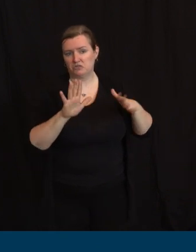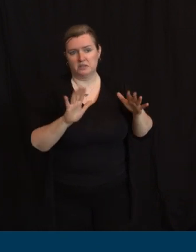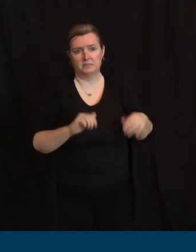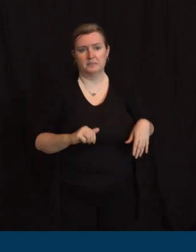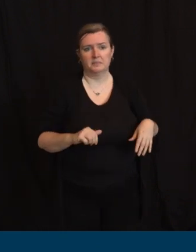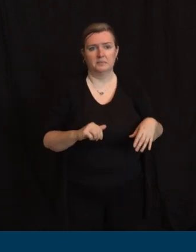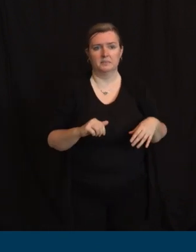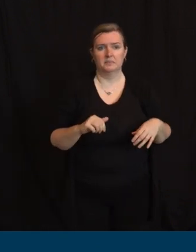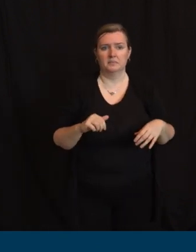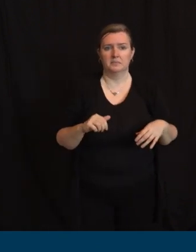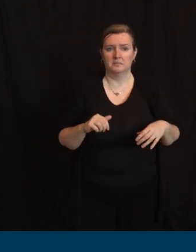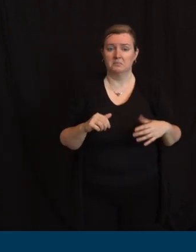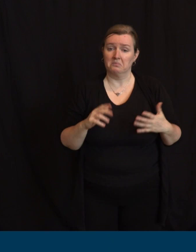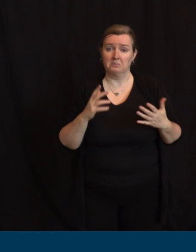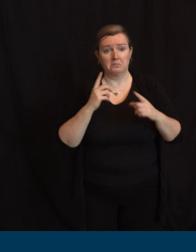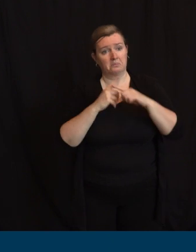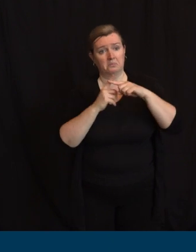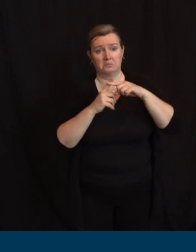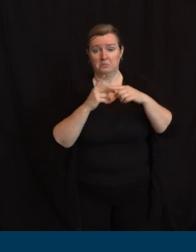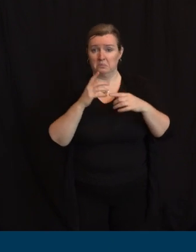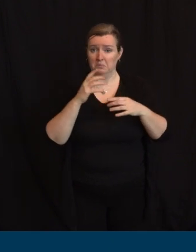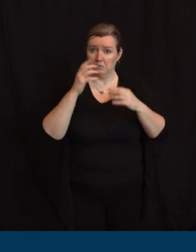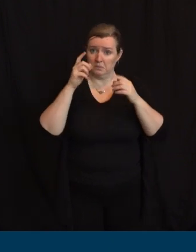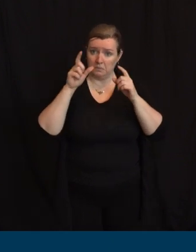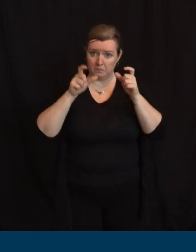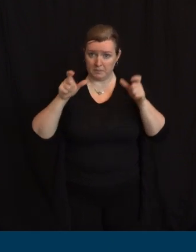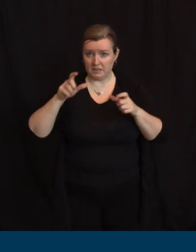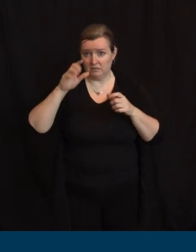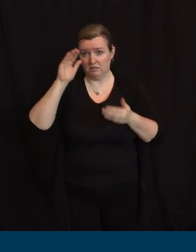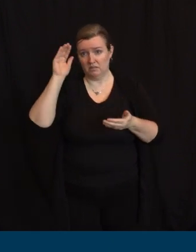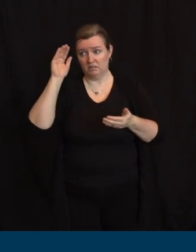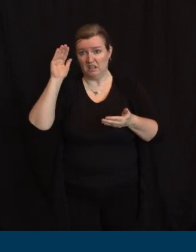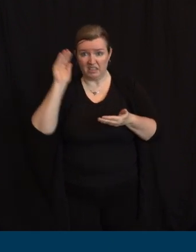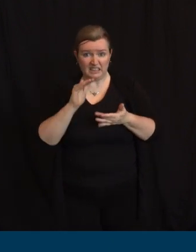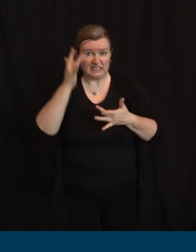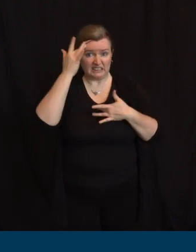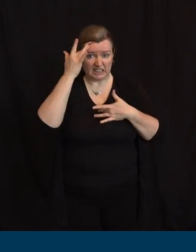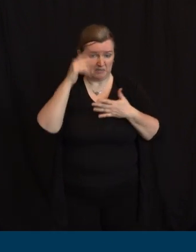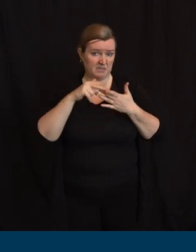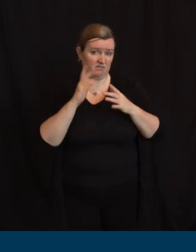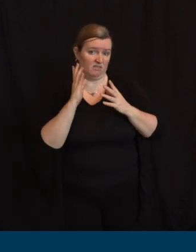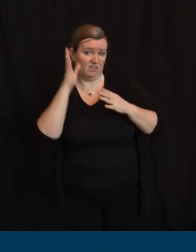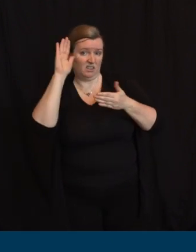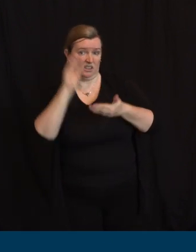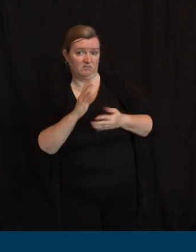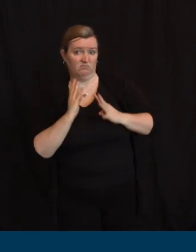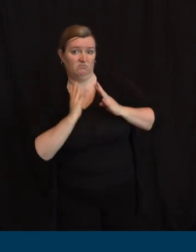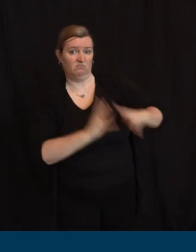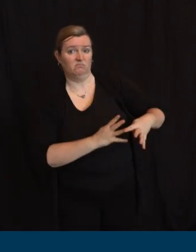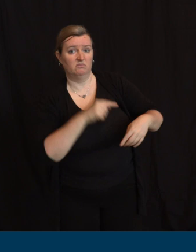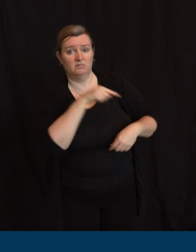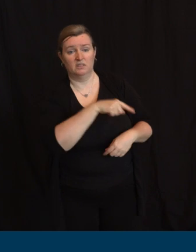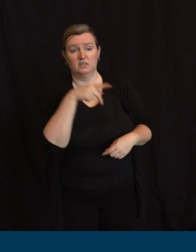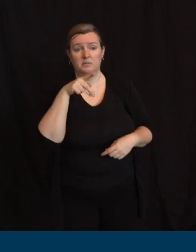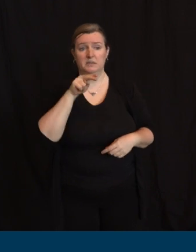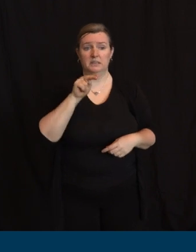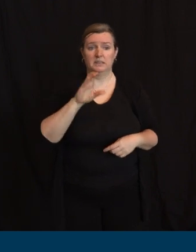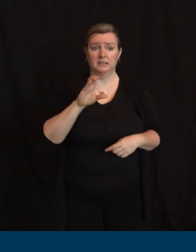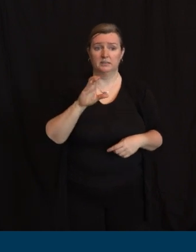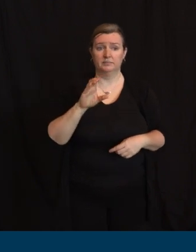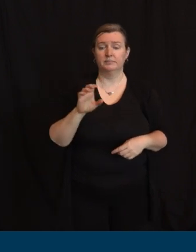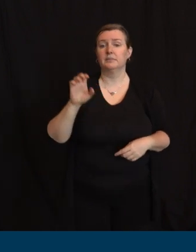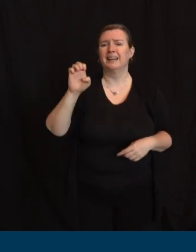were. On the EDA front, if we had more money, we'd be putting it into more programs, trust me.